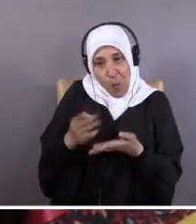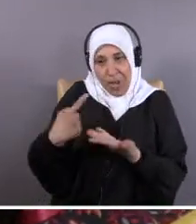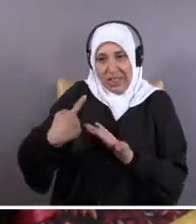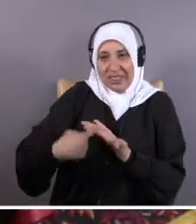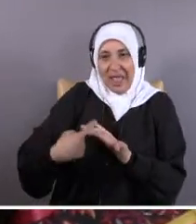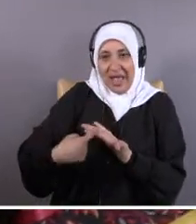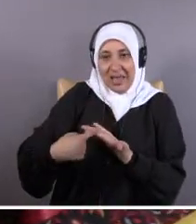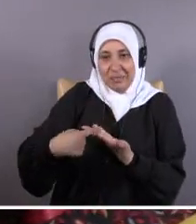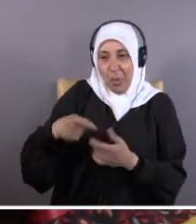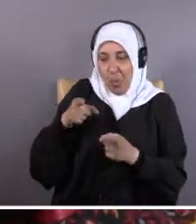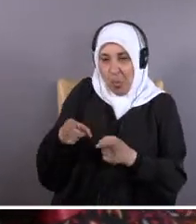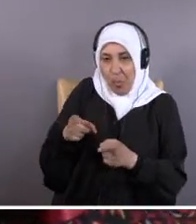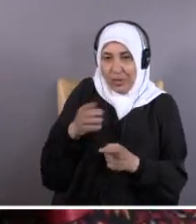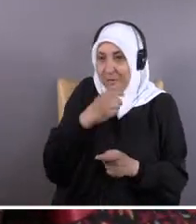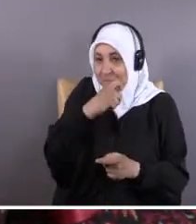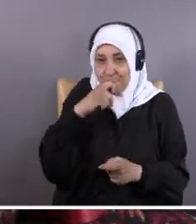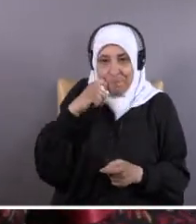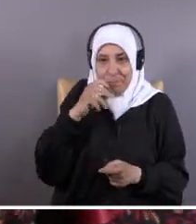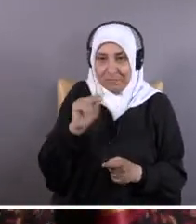Fasting.